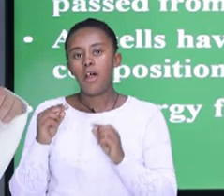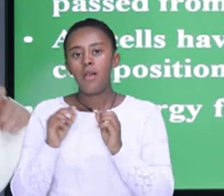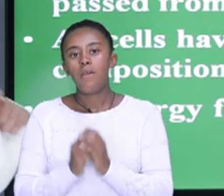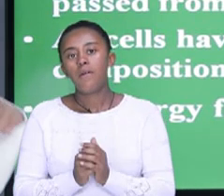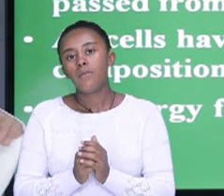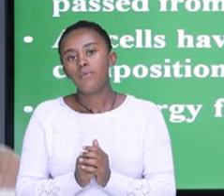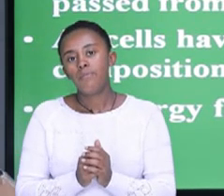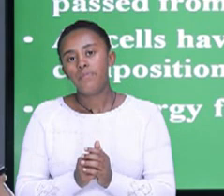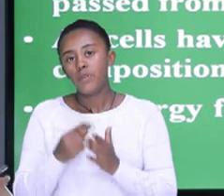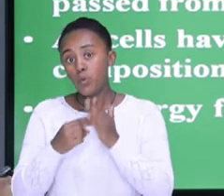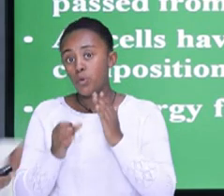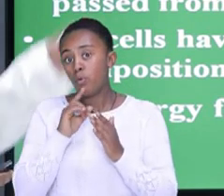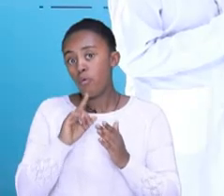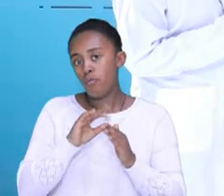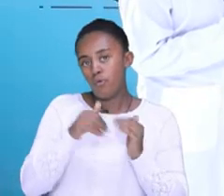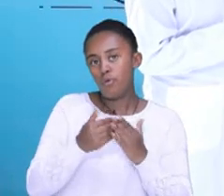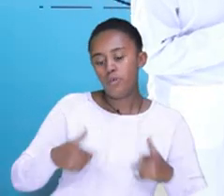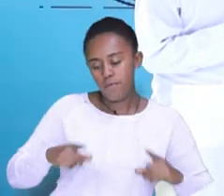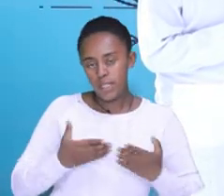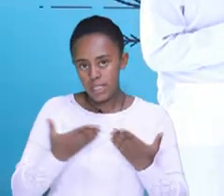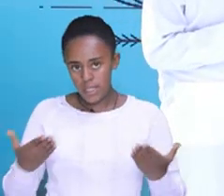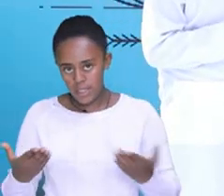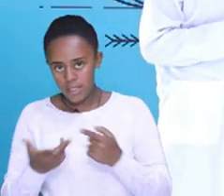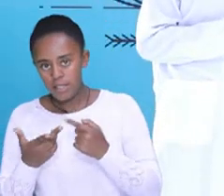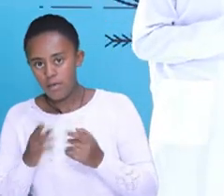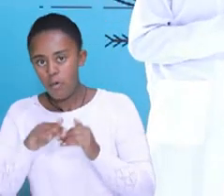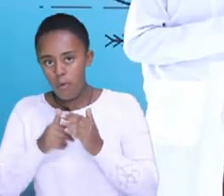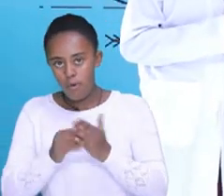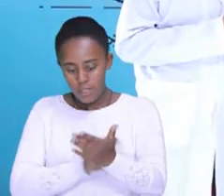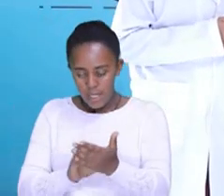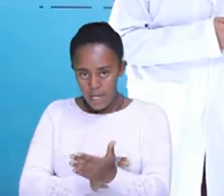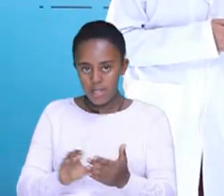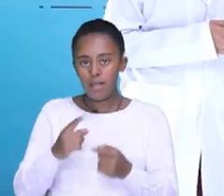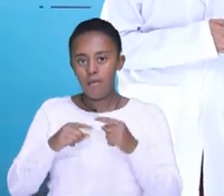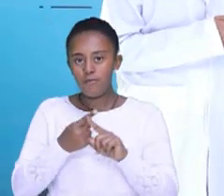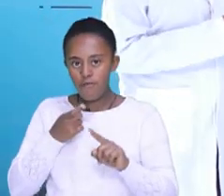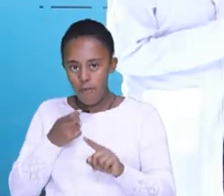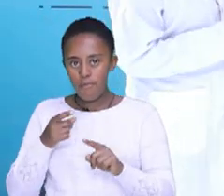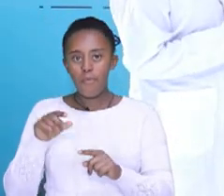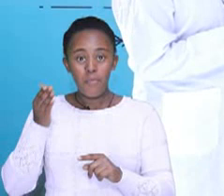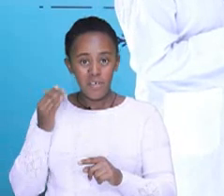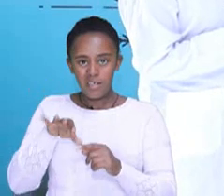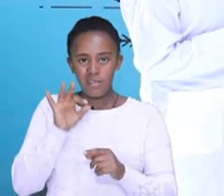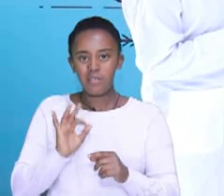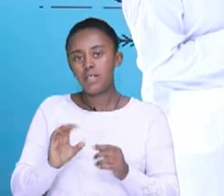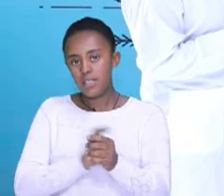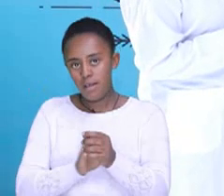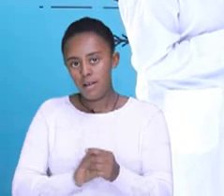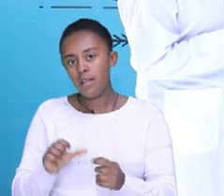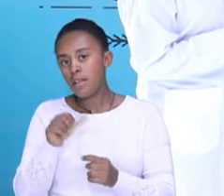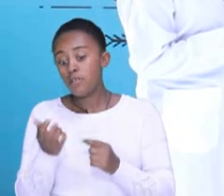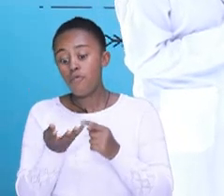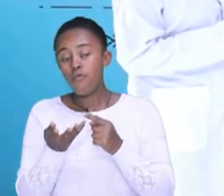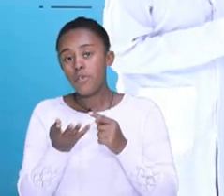of all living things. And all cells come from pre-existing cell. And the other one, the